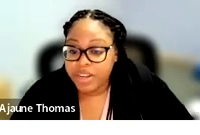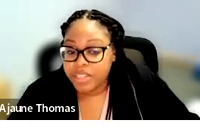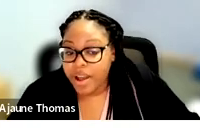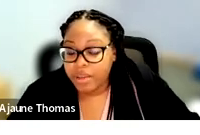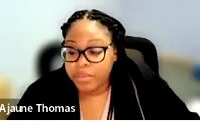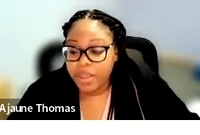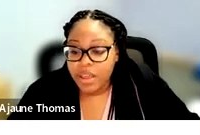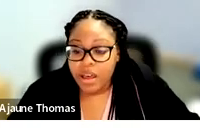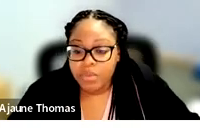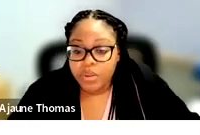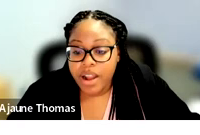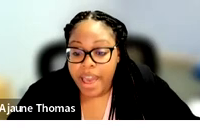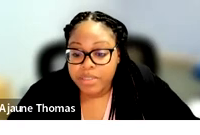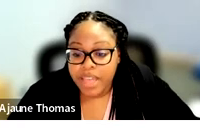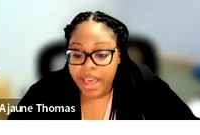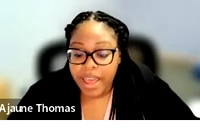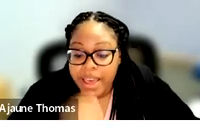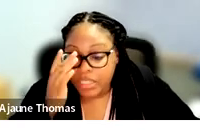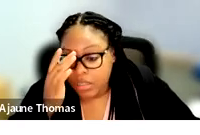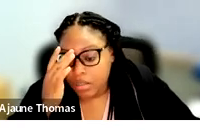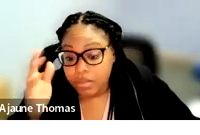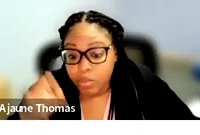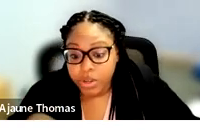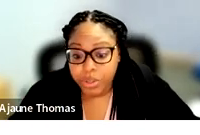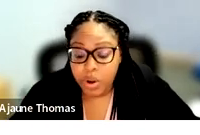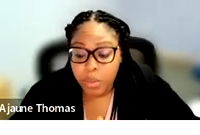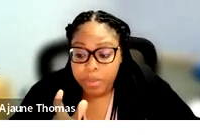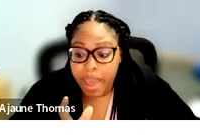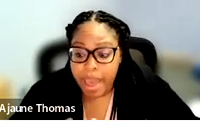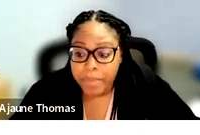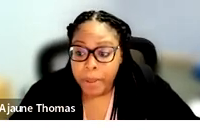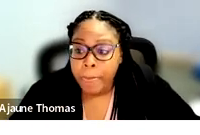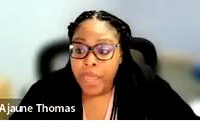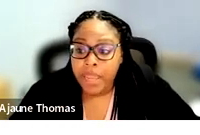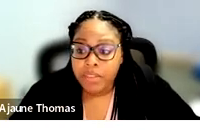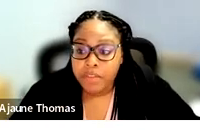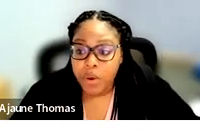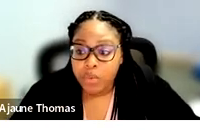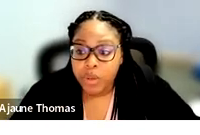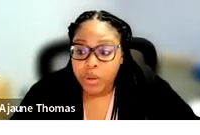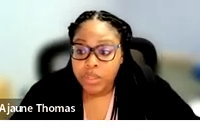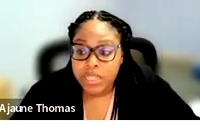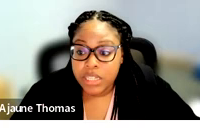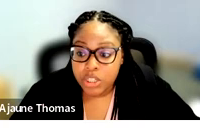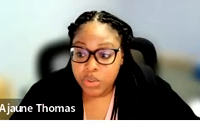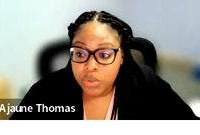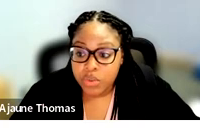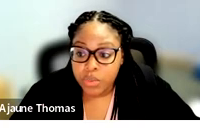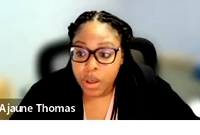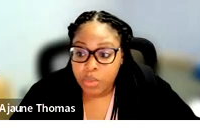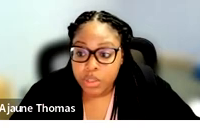Live Transcribe. Those are apps that, as where you can open up the app, and the phone will listen